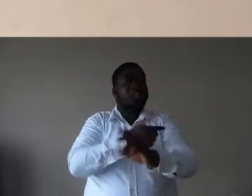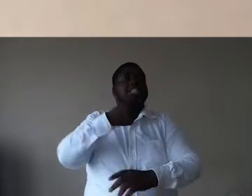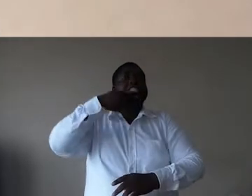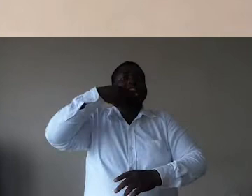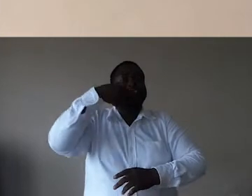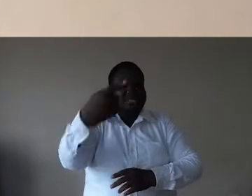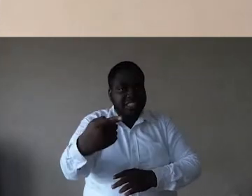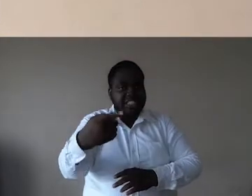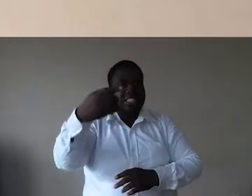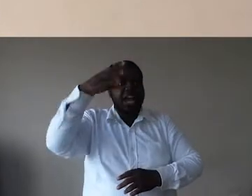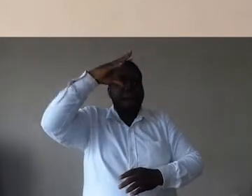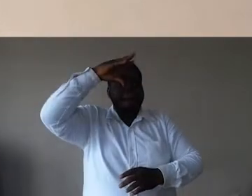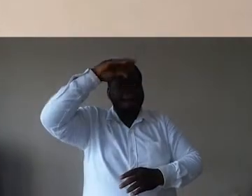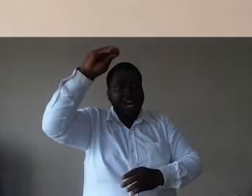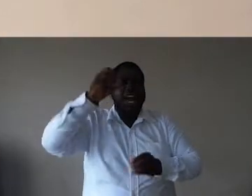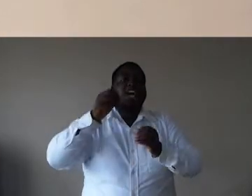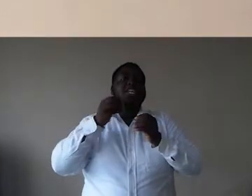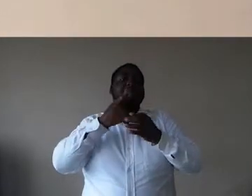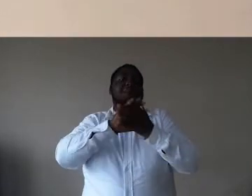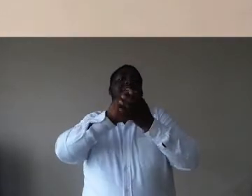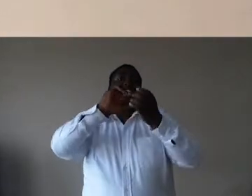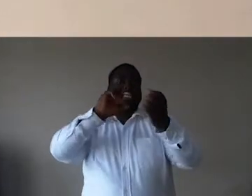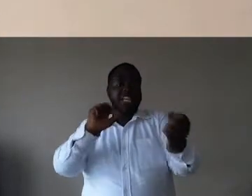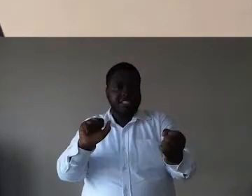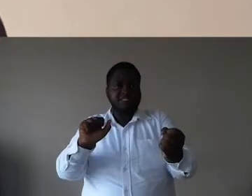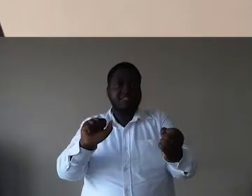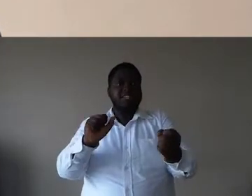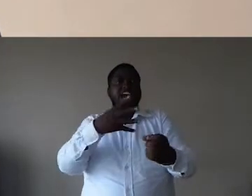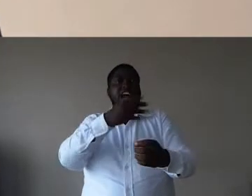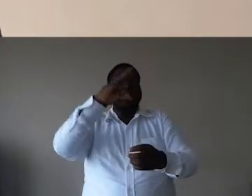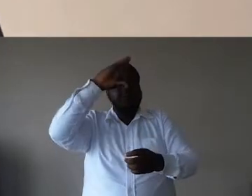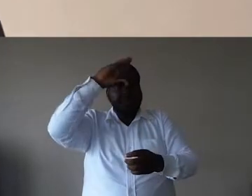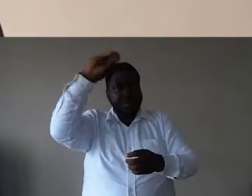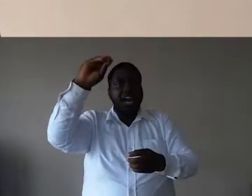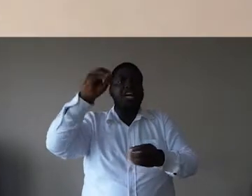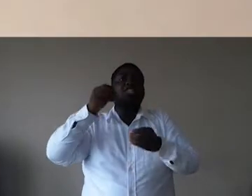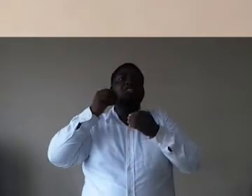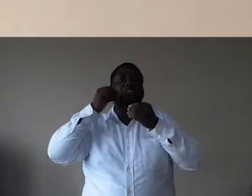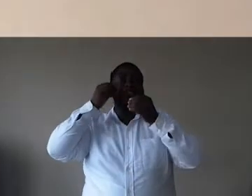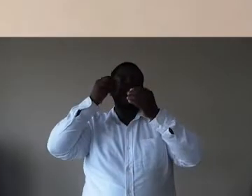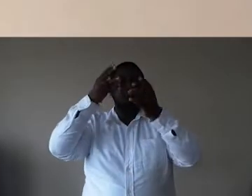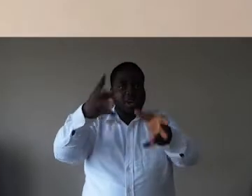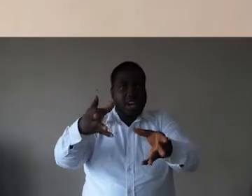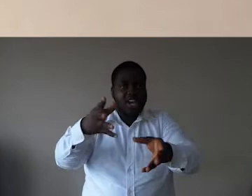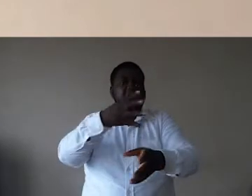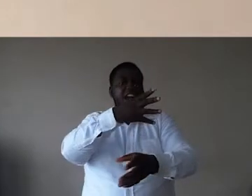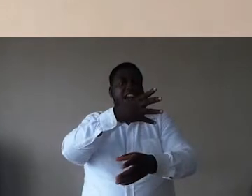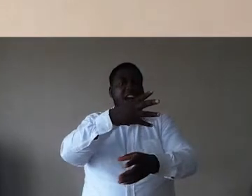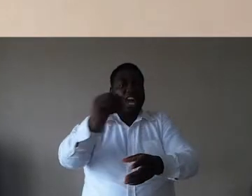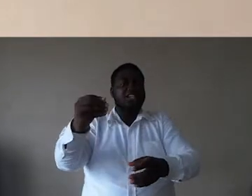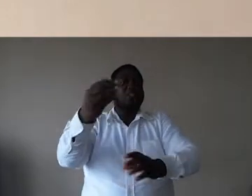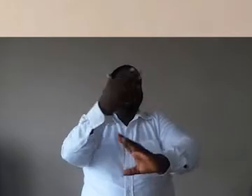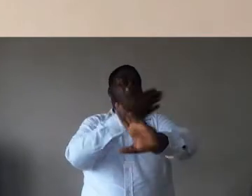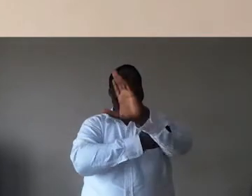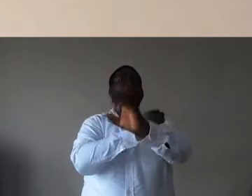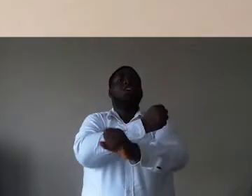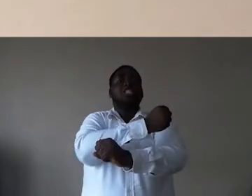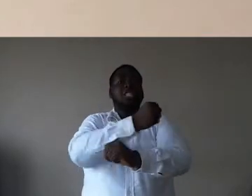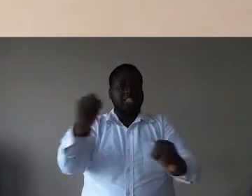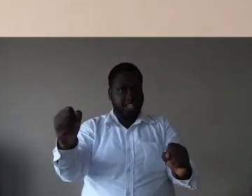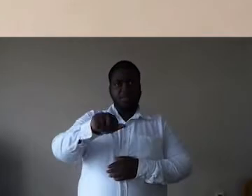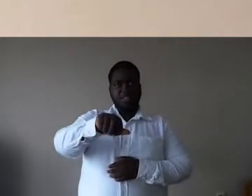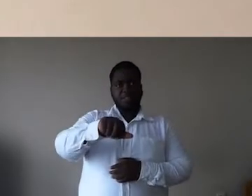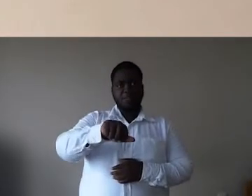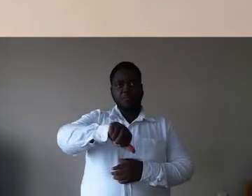again. When God speaks and man believes and man obeys, God saves. But when God speaks and man